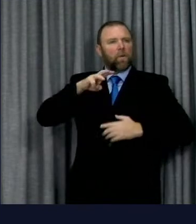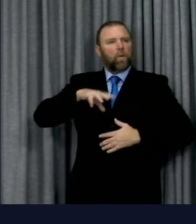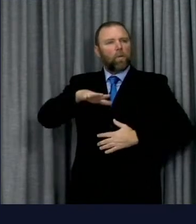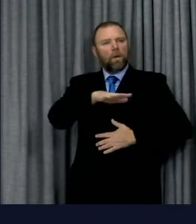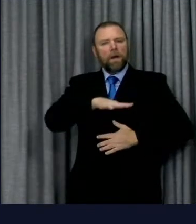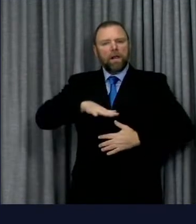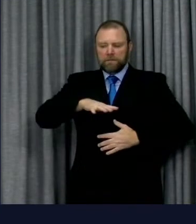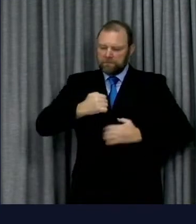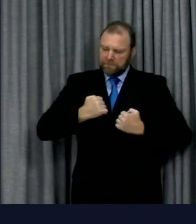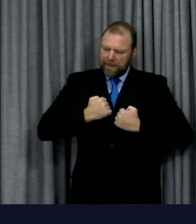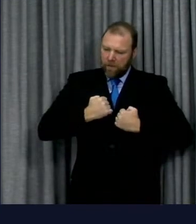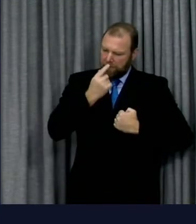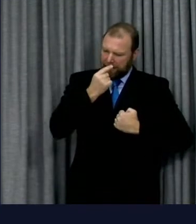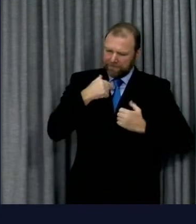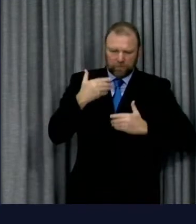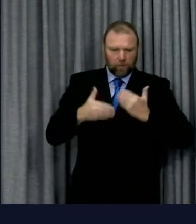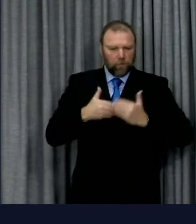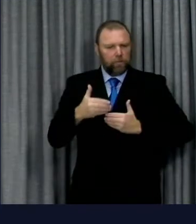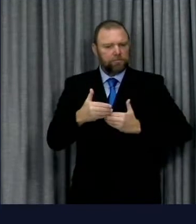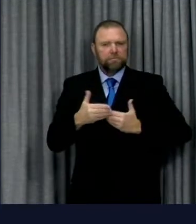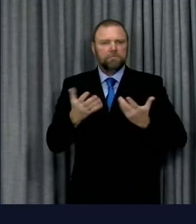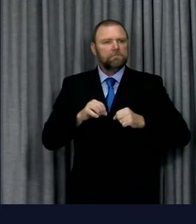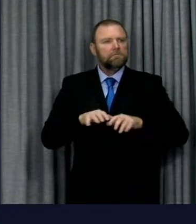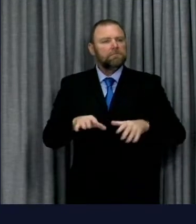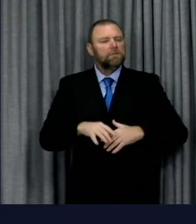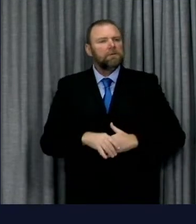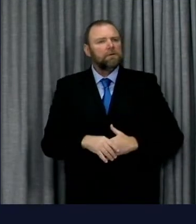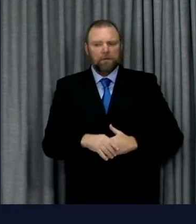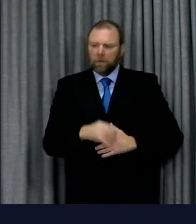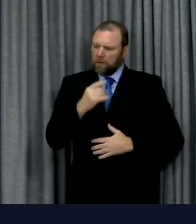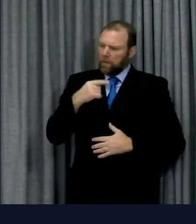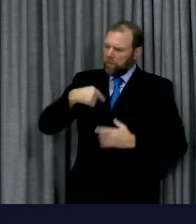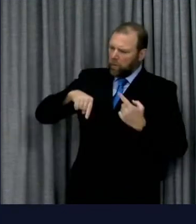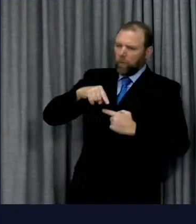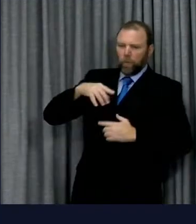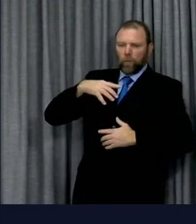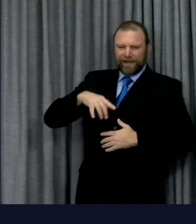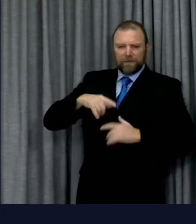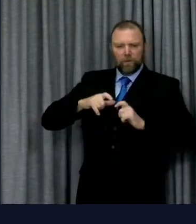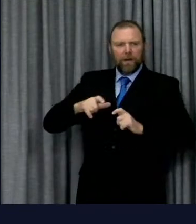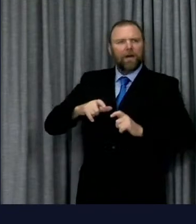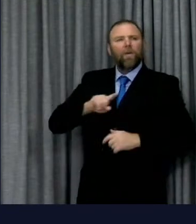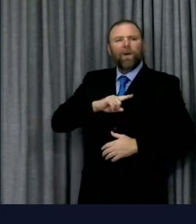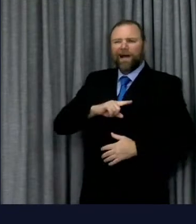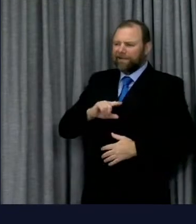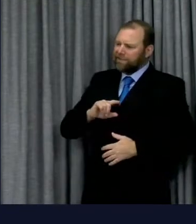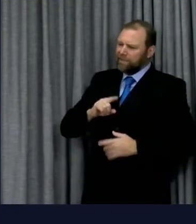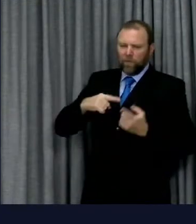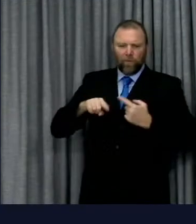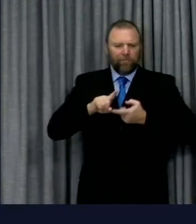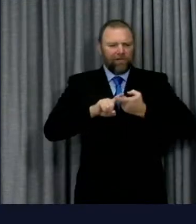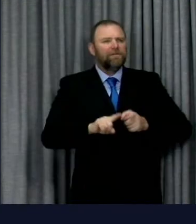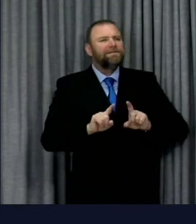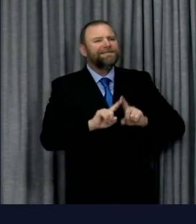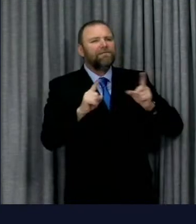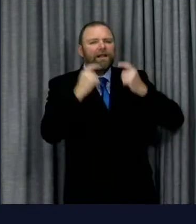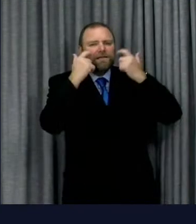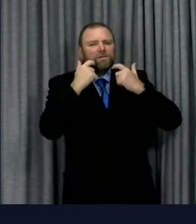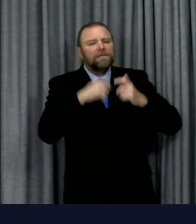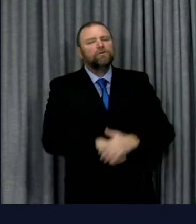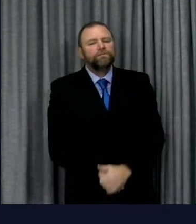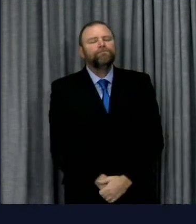our ability to do the things we need to do, because it's other legislation that we have relied on during the